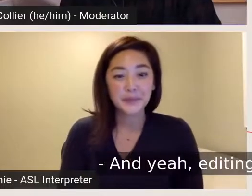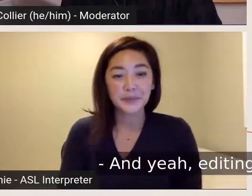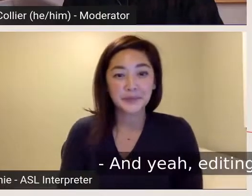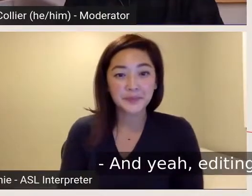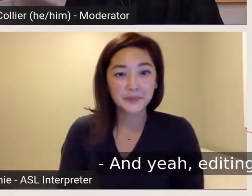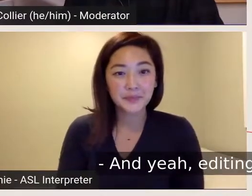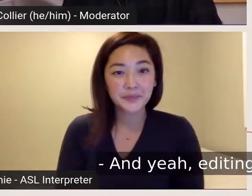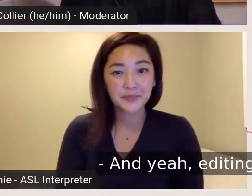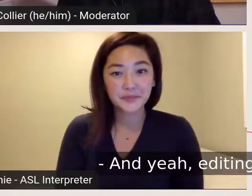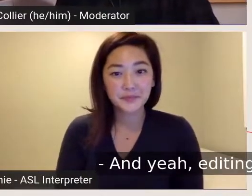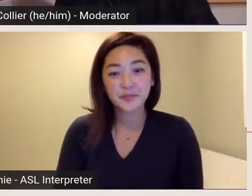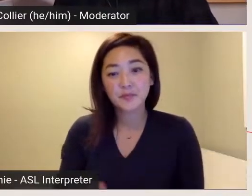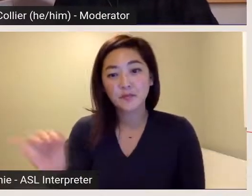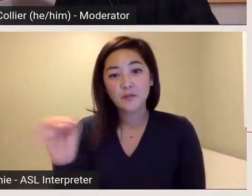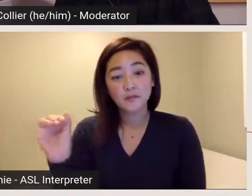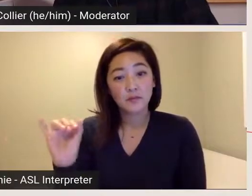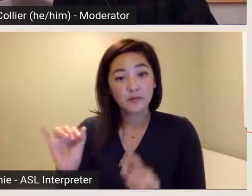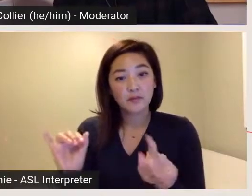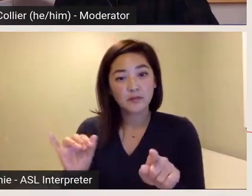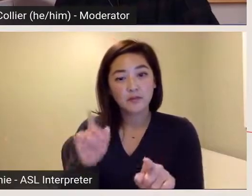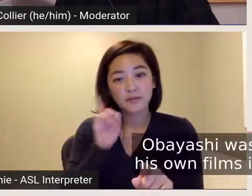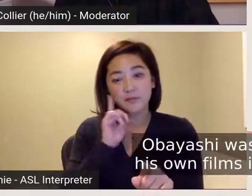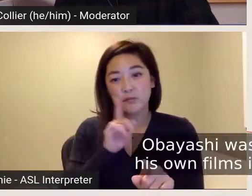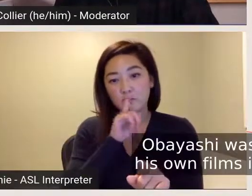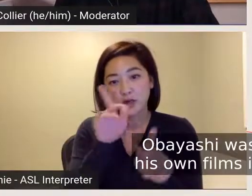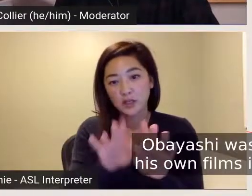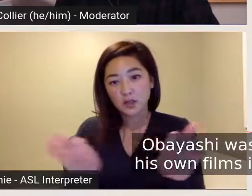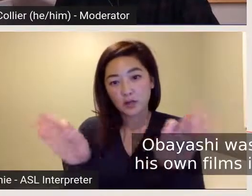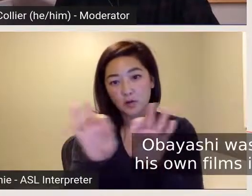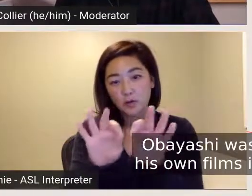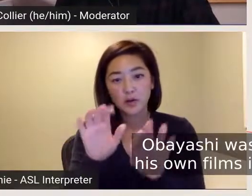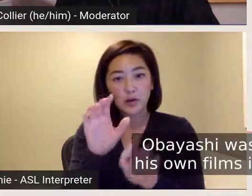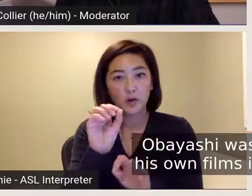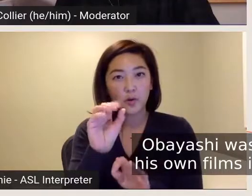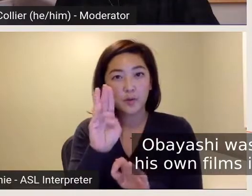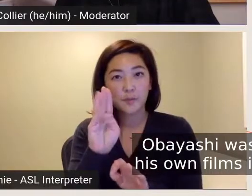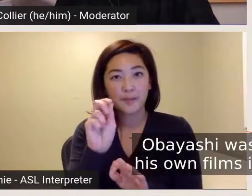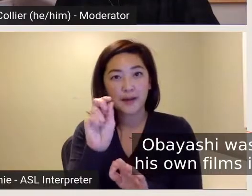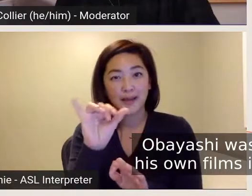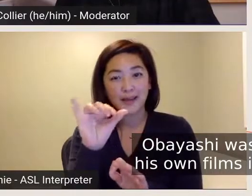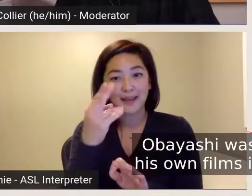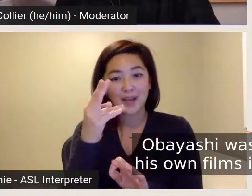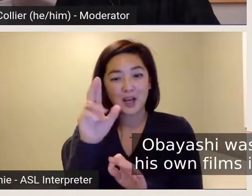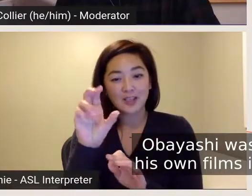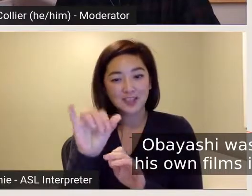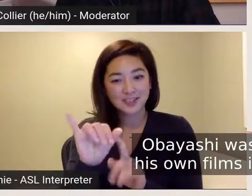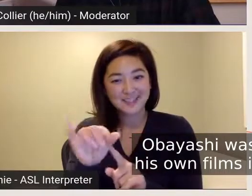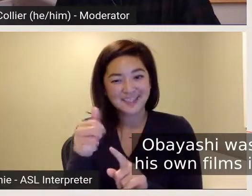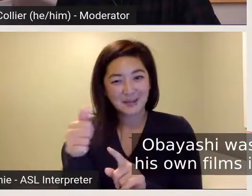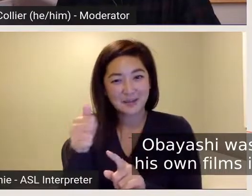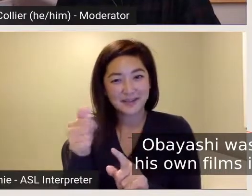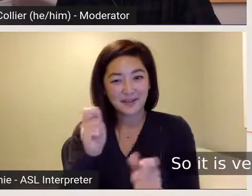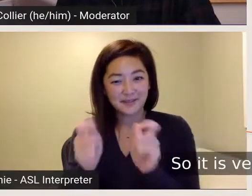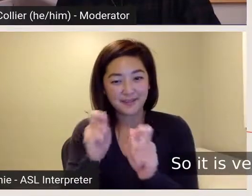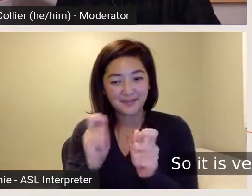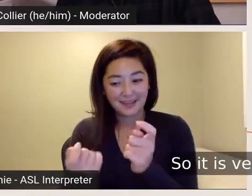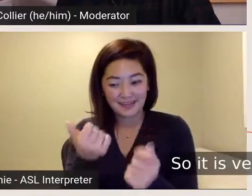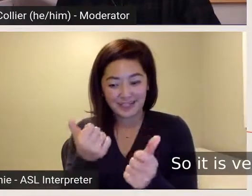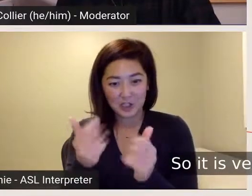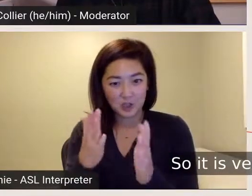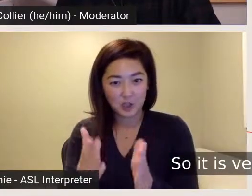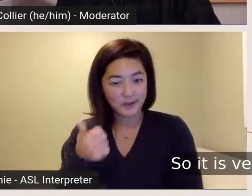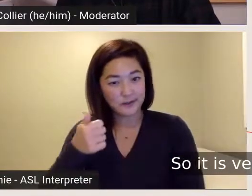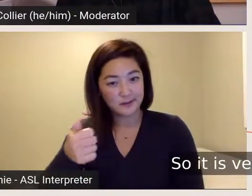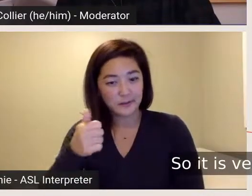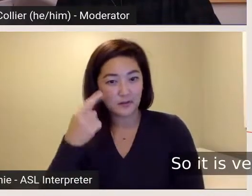And editing is very important. Obayashi was the editor of his own films in many cases, so